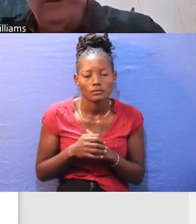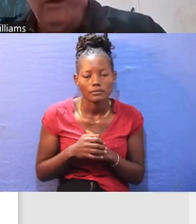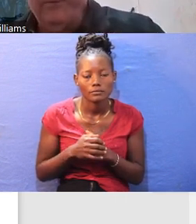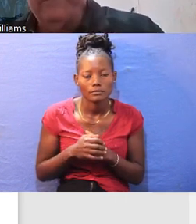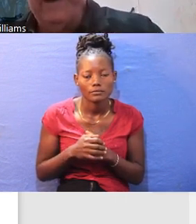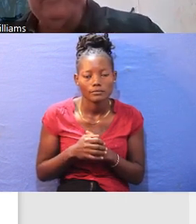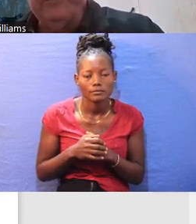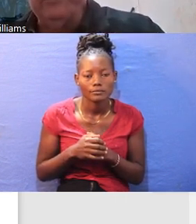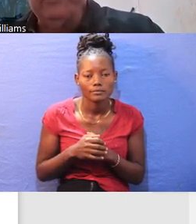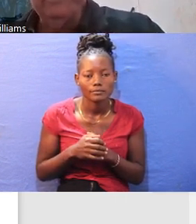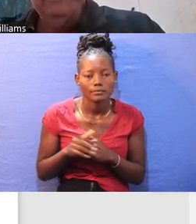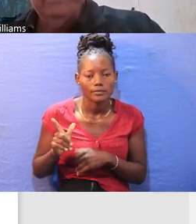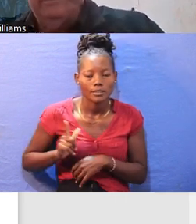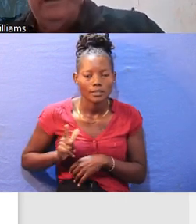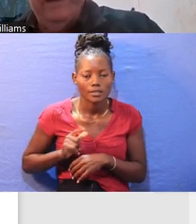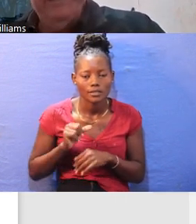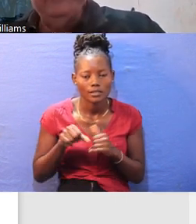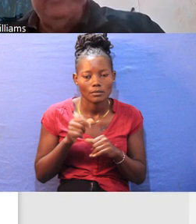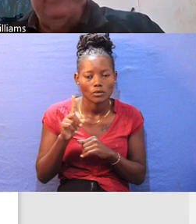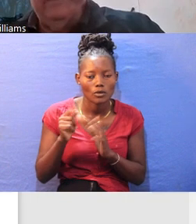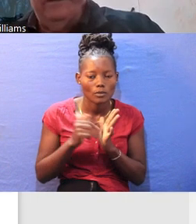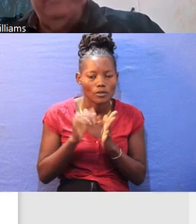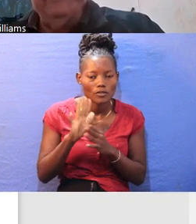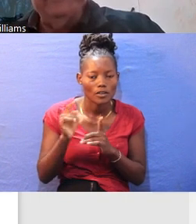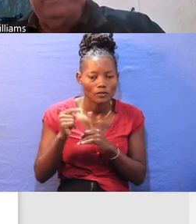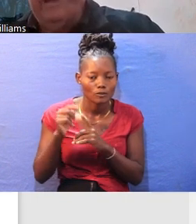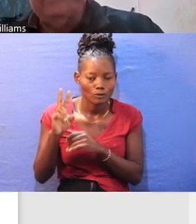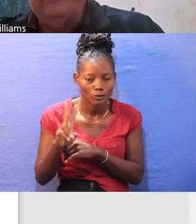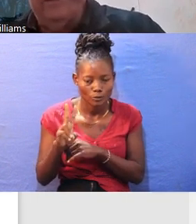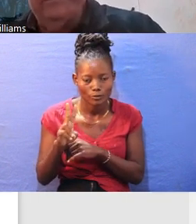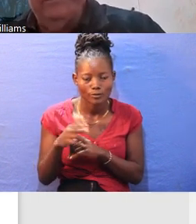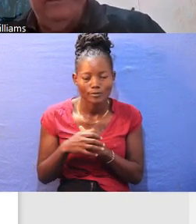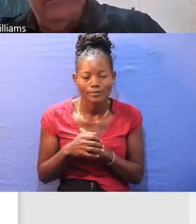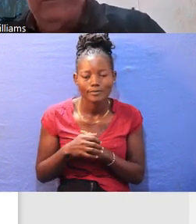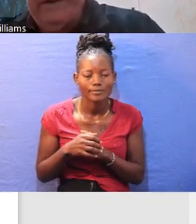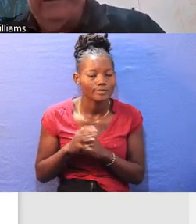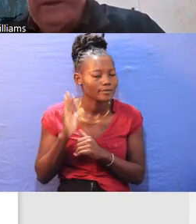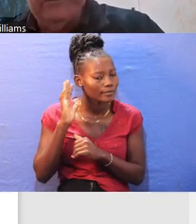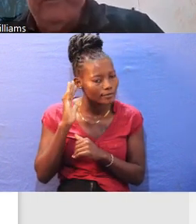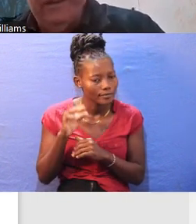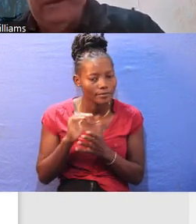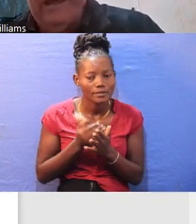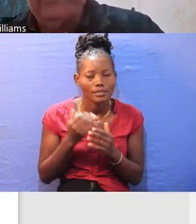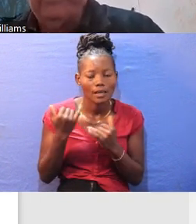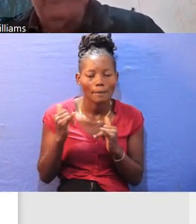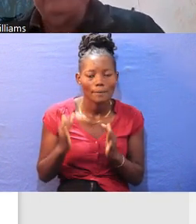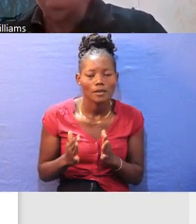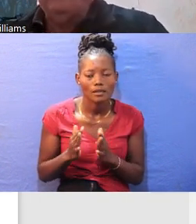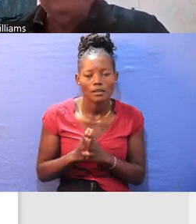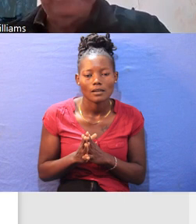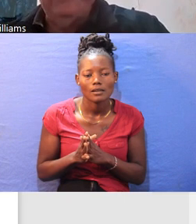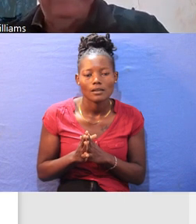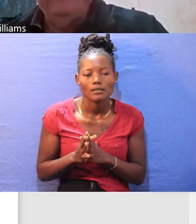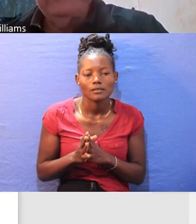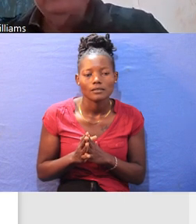Females, about 1.5 to 2. I've had some athletes that weren't very good. They were developmental athletes, but when they got